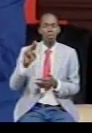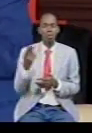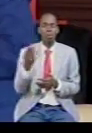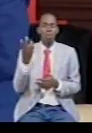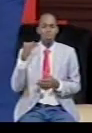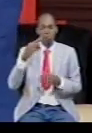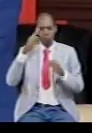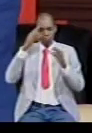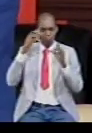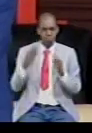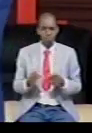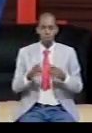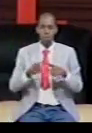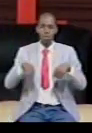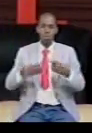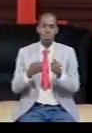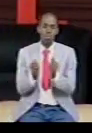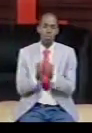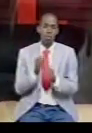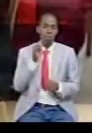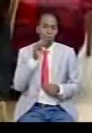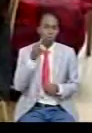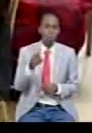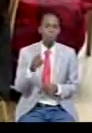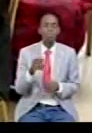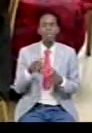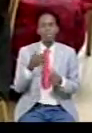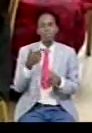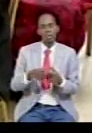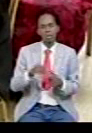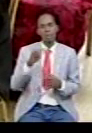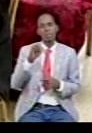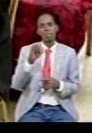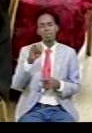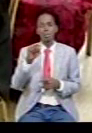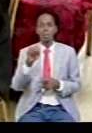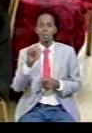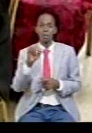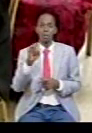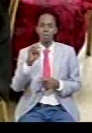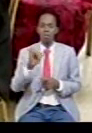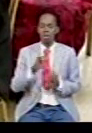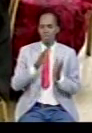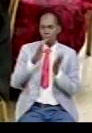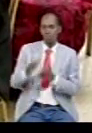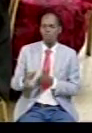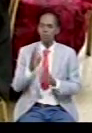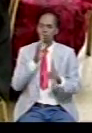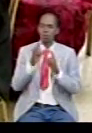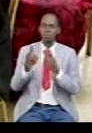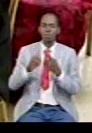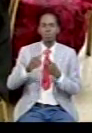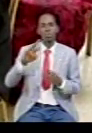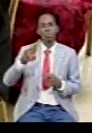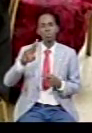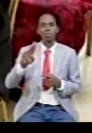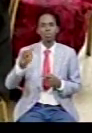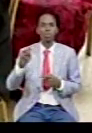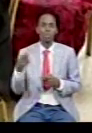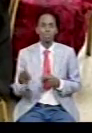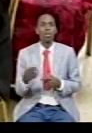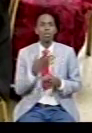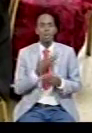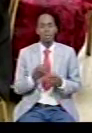with her, then she left speaking unto her. So they